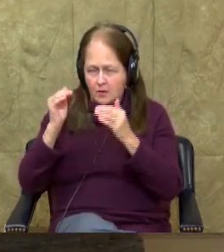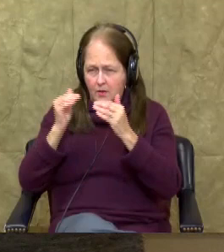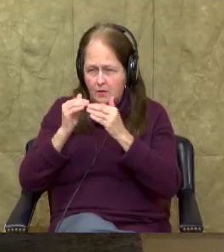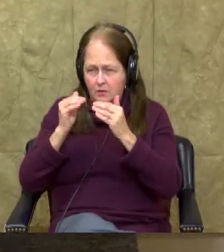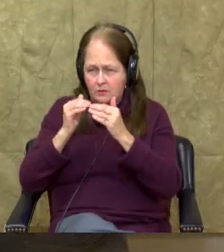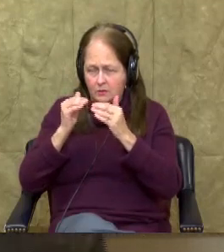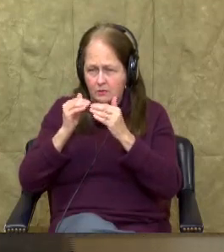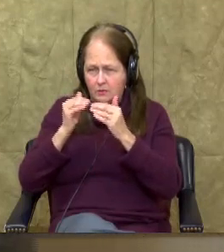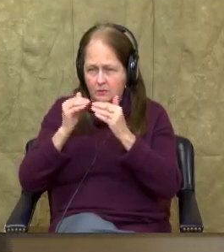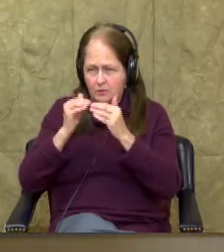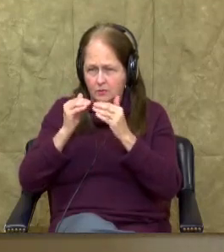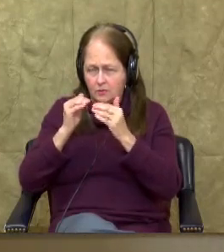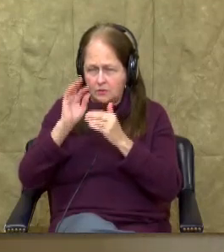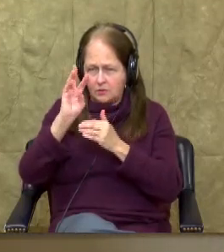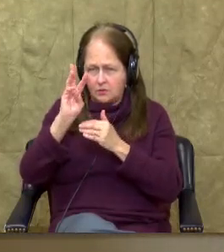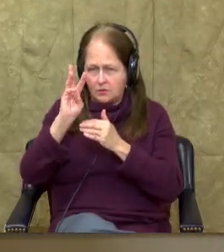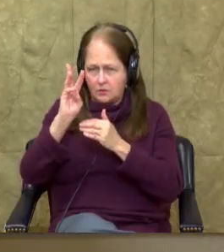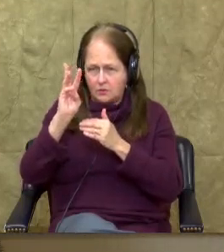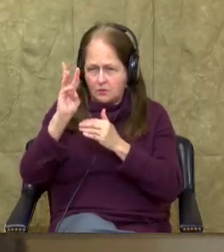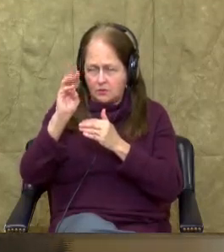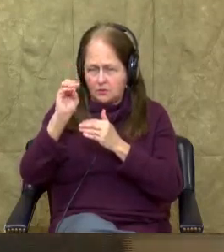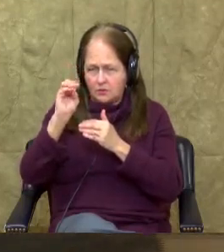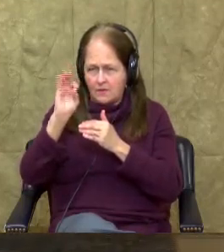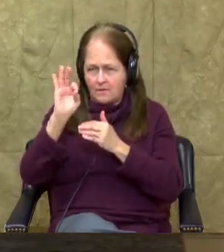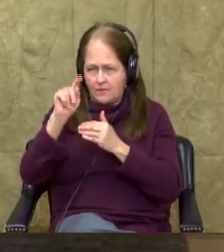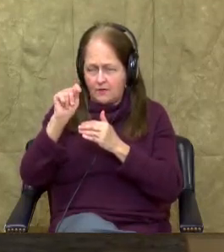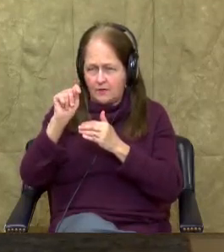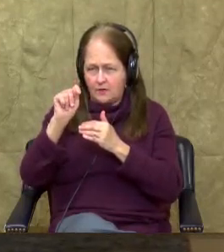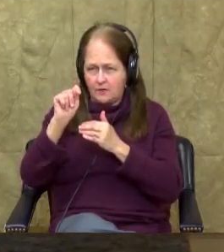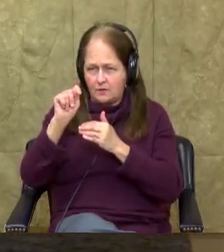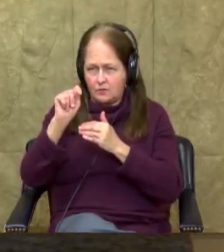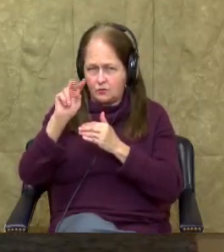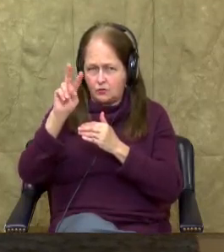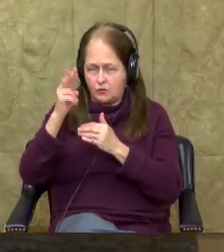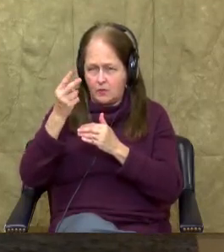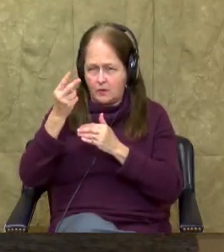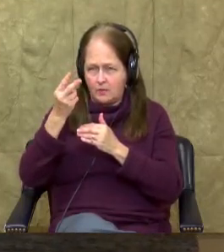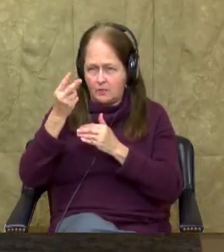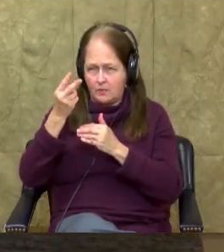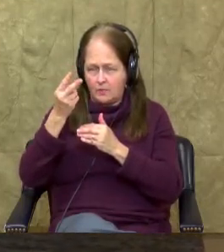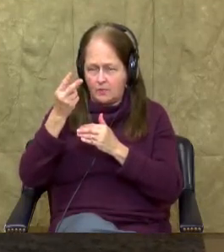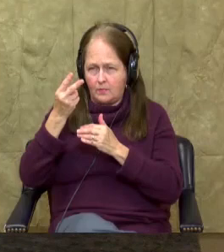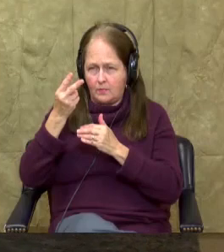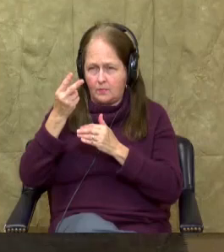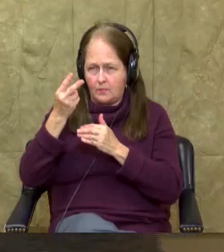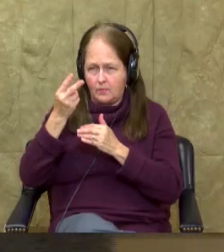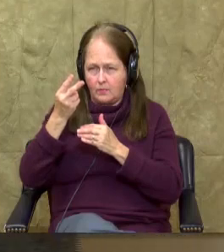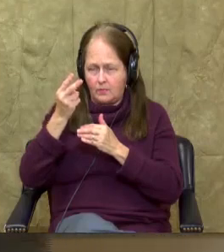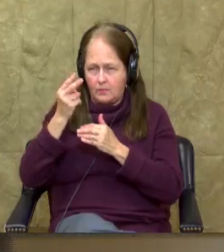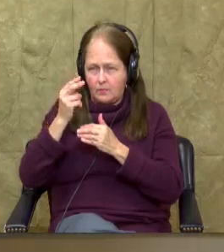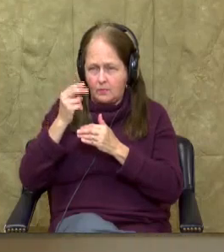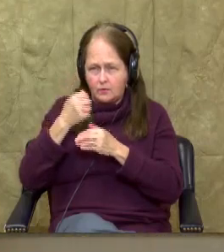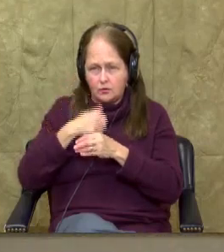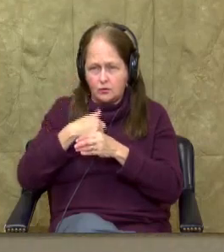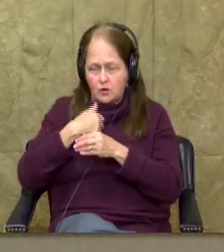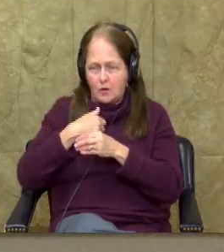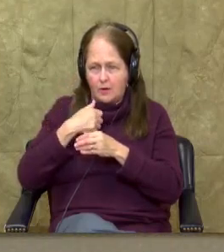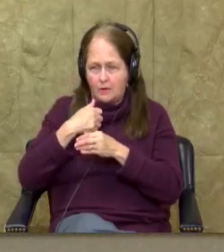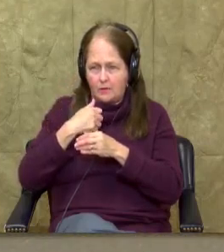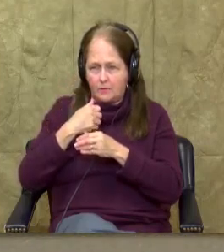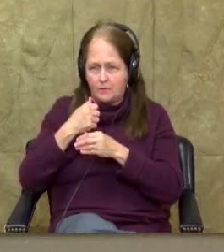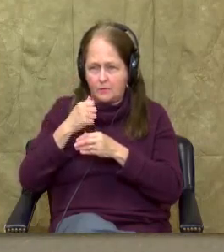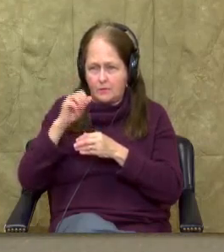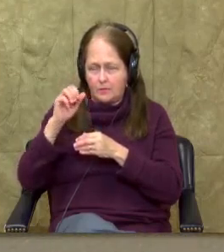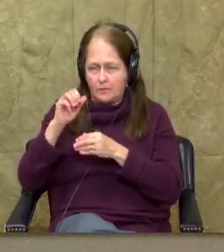equal 60 feet squared, cubed, sorry. And